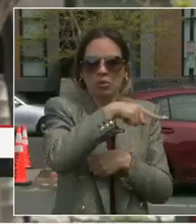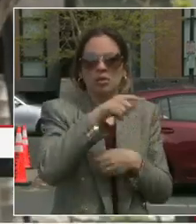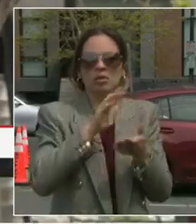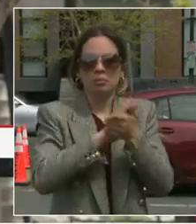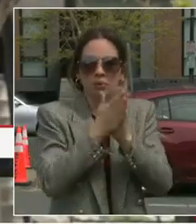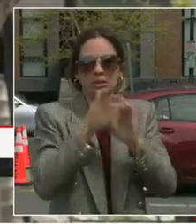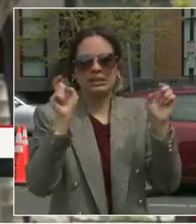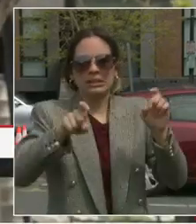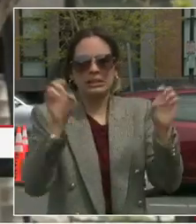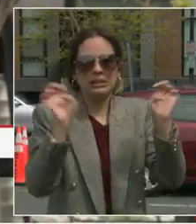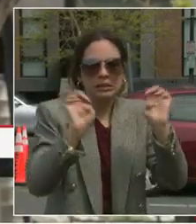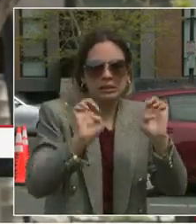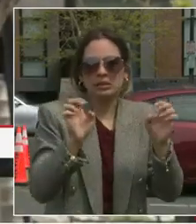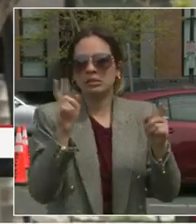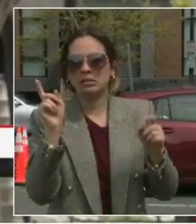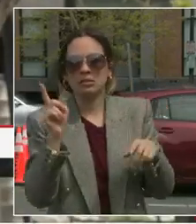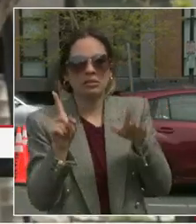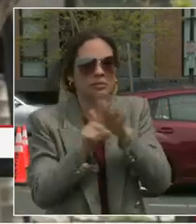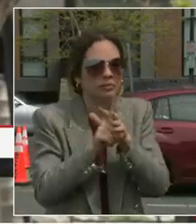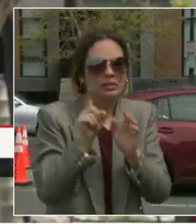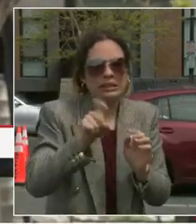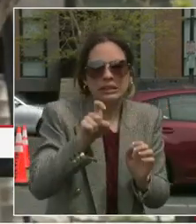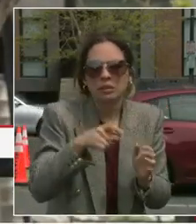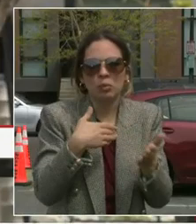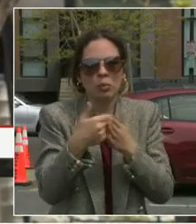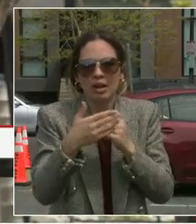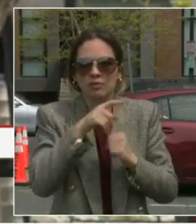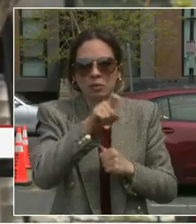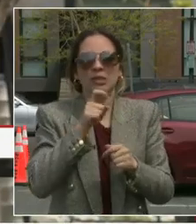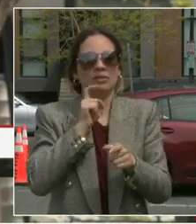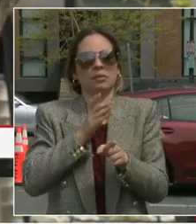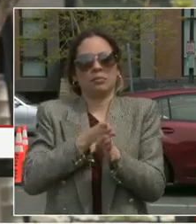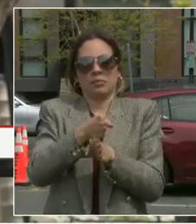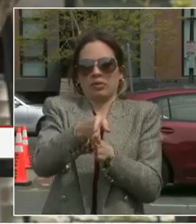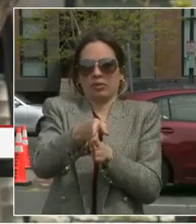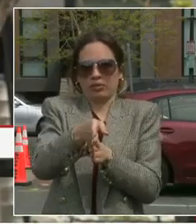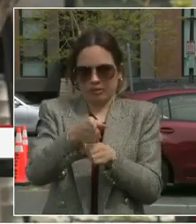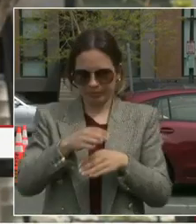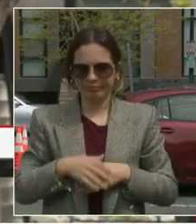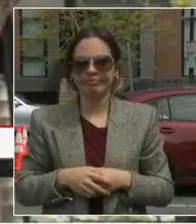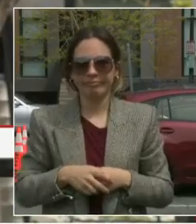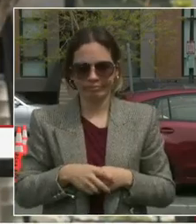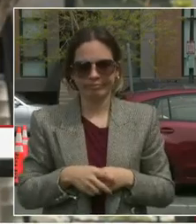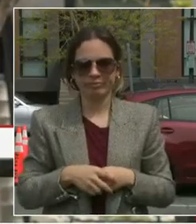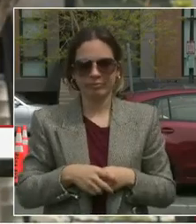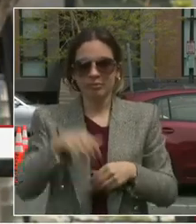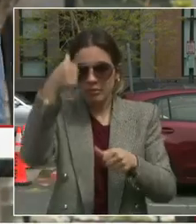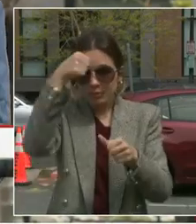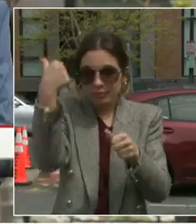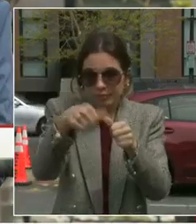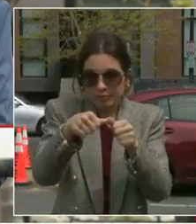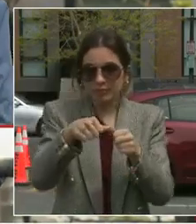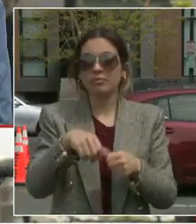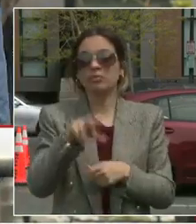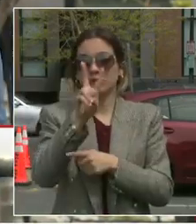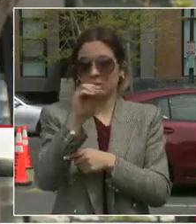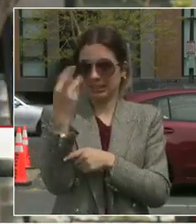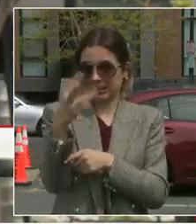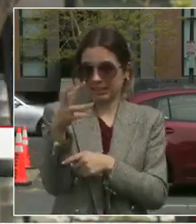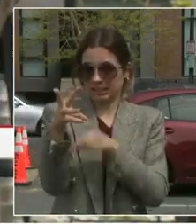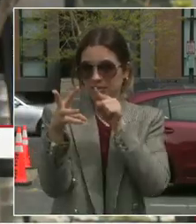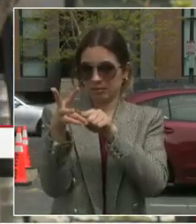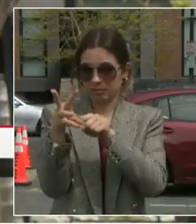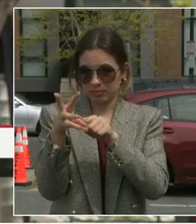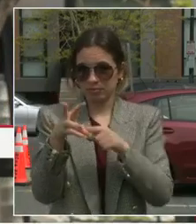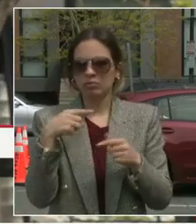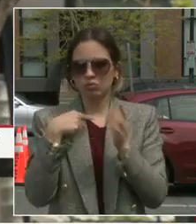and help them get back to their lives. You'll remember that in 2016, we laid out a plan,